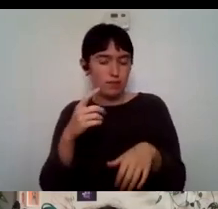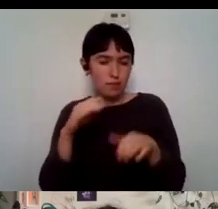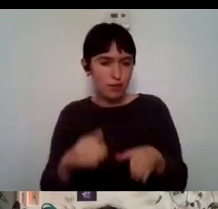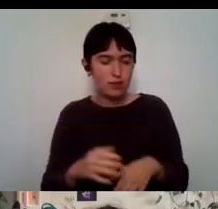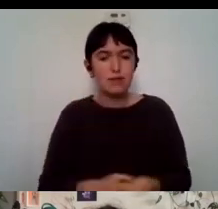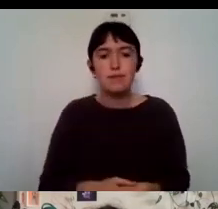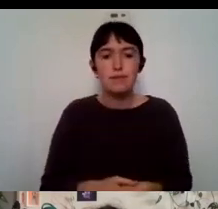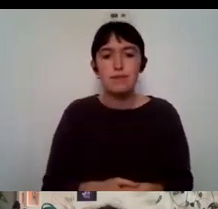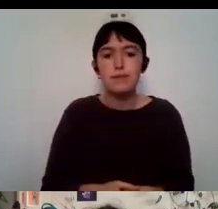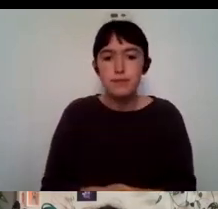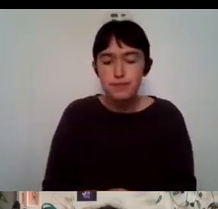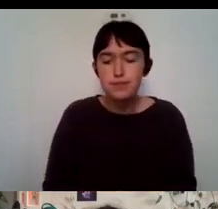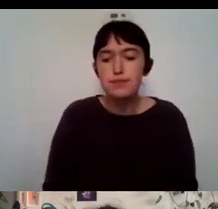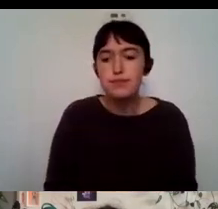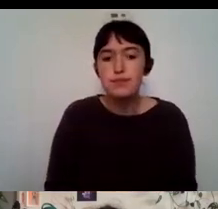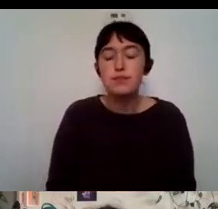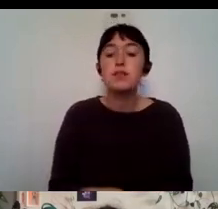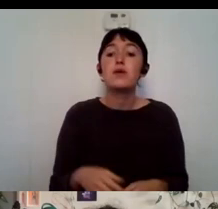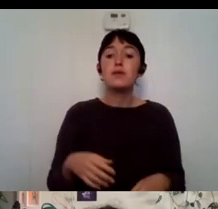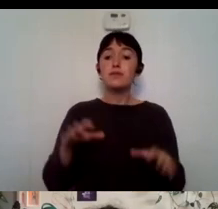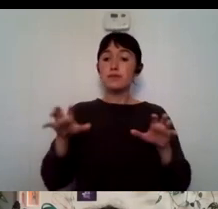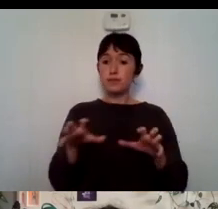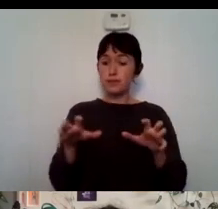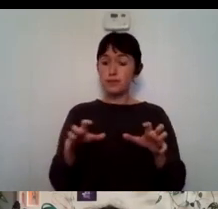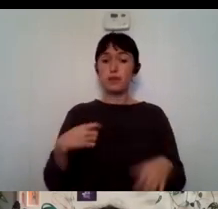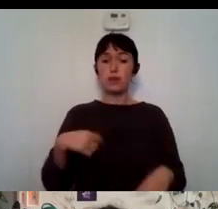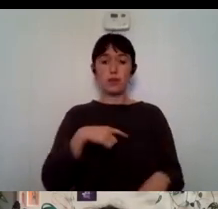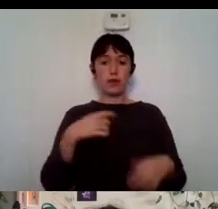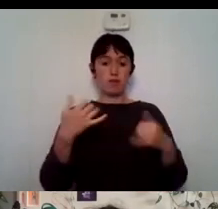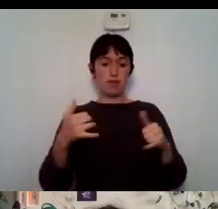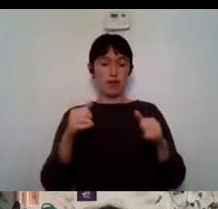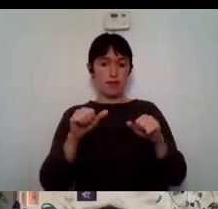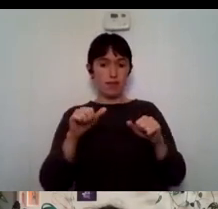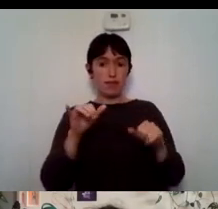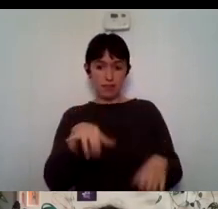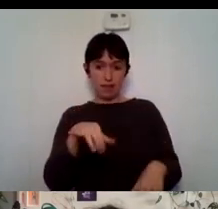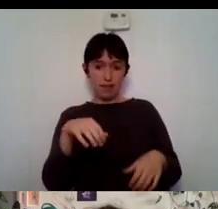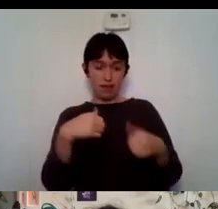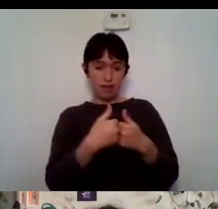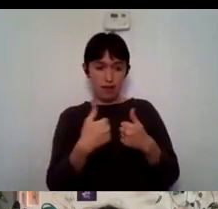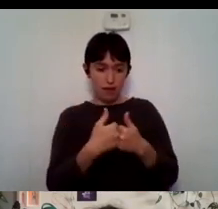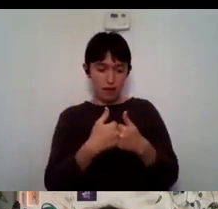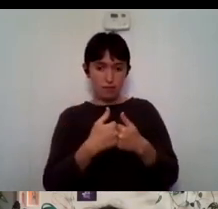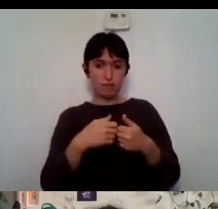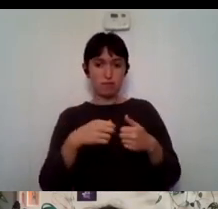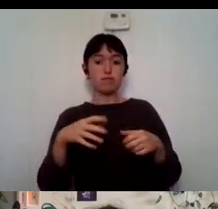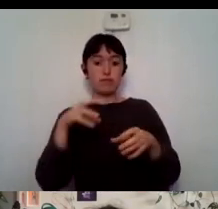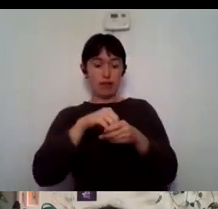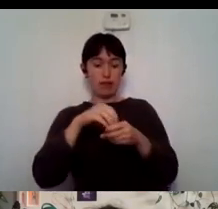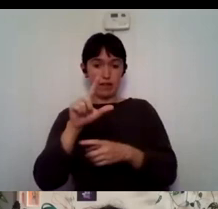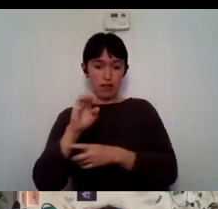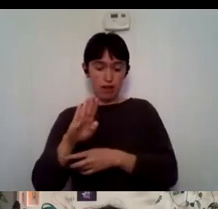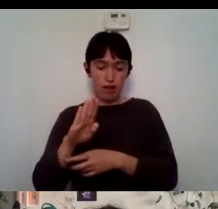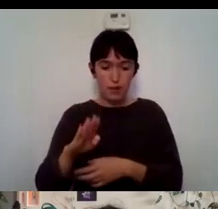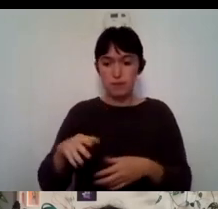and put it into our electrical recording method. So we would get people